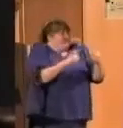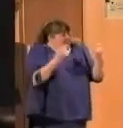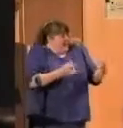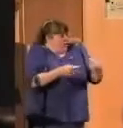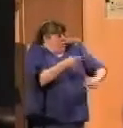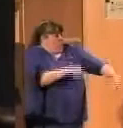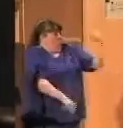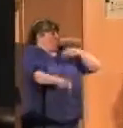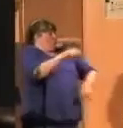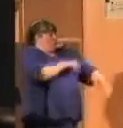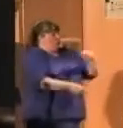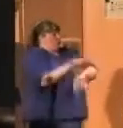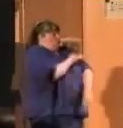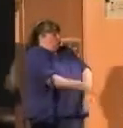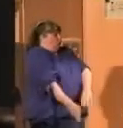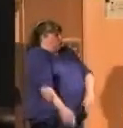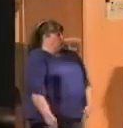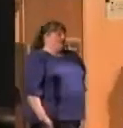backwards.